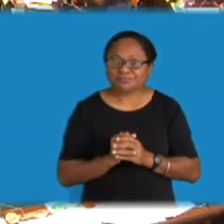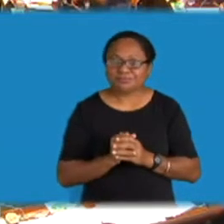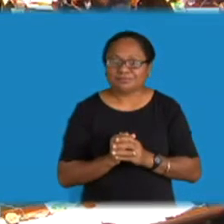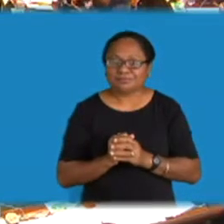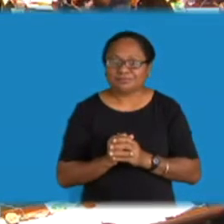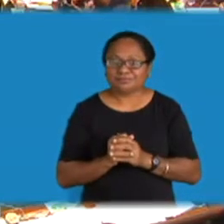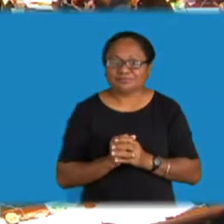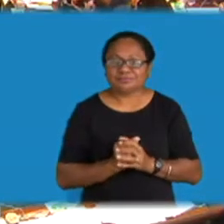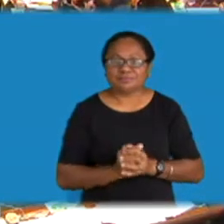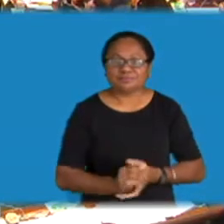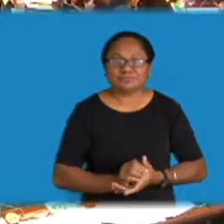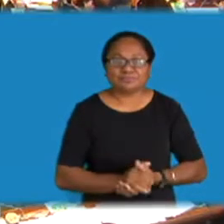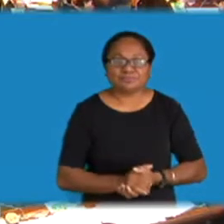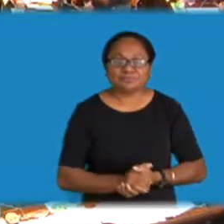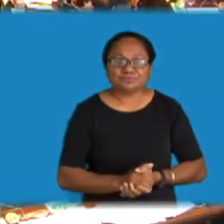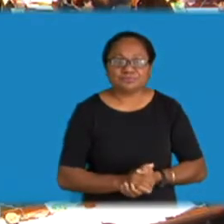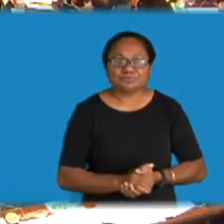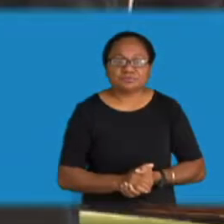Including my own,